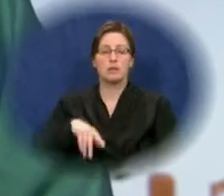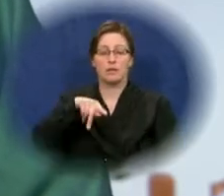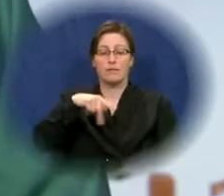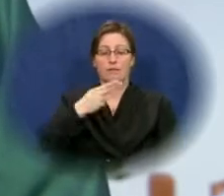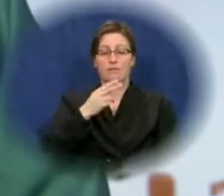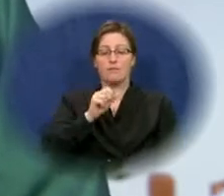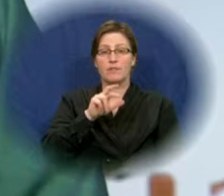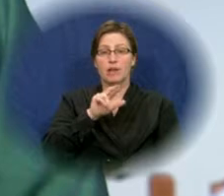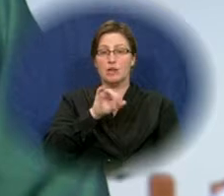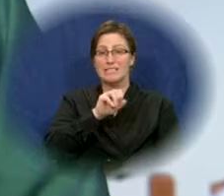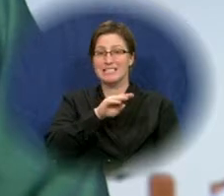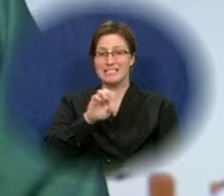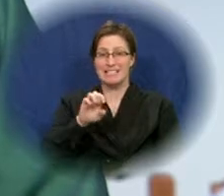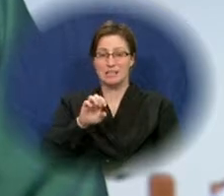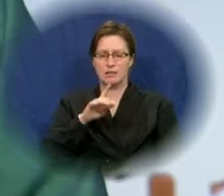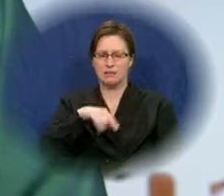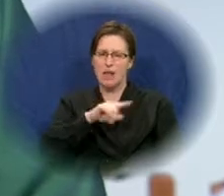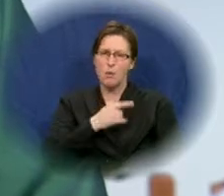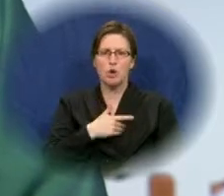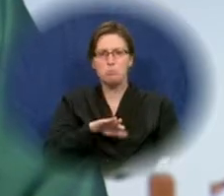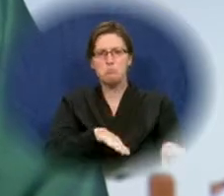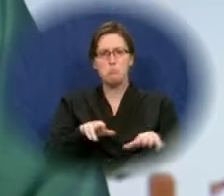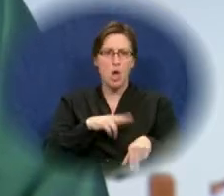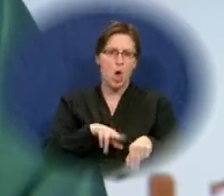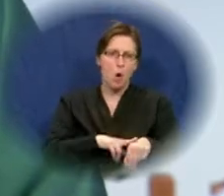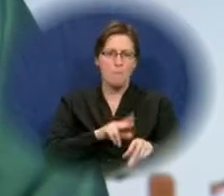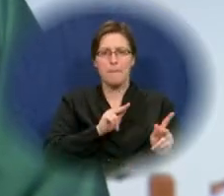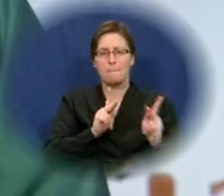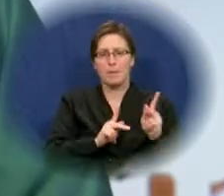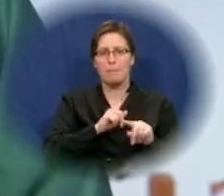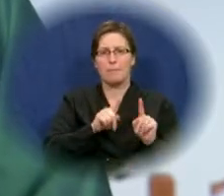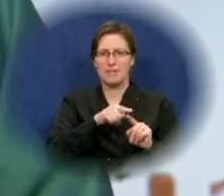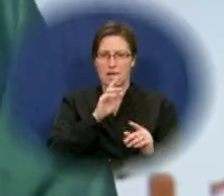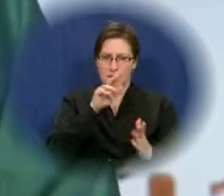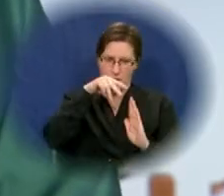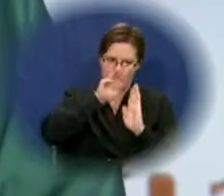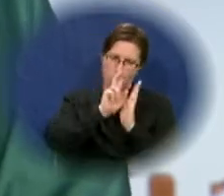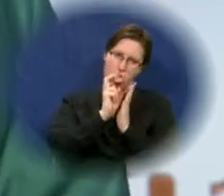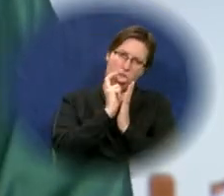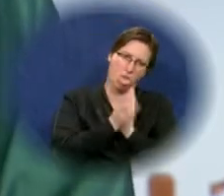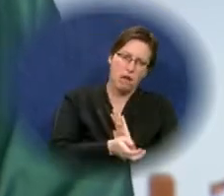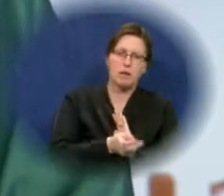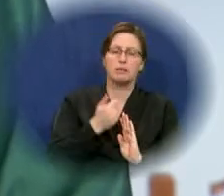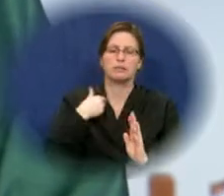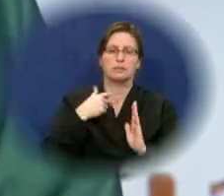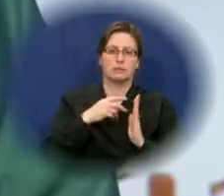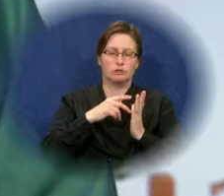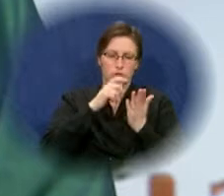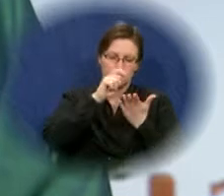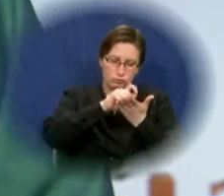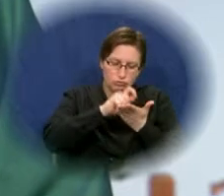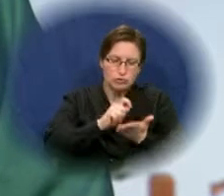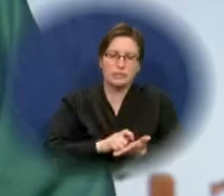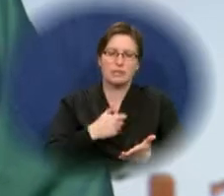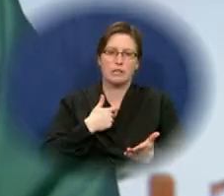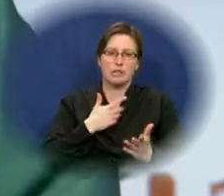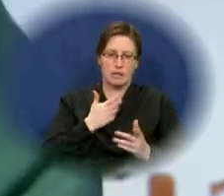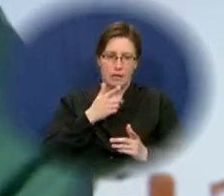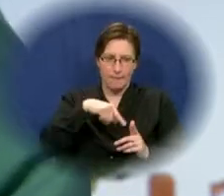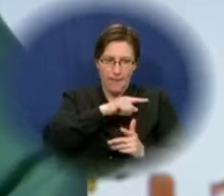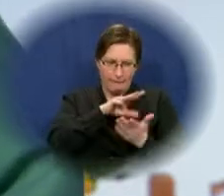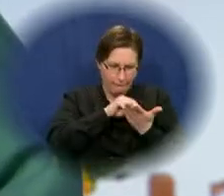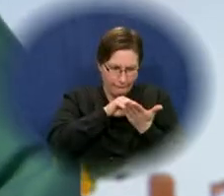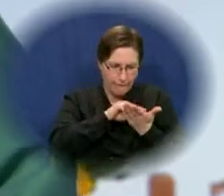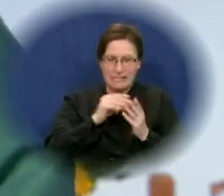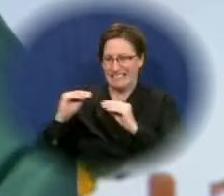people, but they were steeped in the law and sacred scripture. And their role was to be able to teach people what sacred scripture